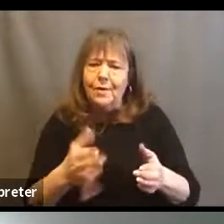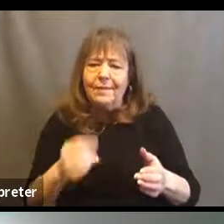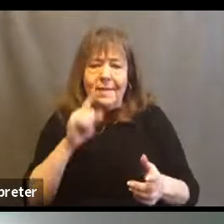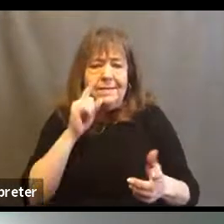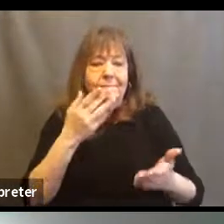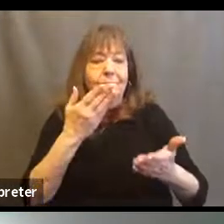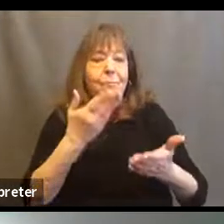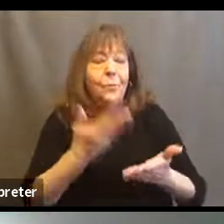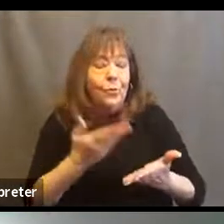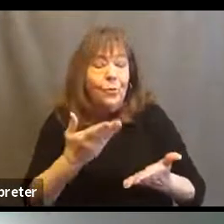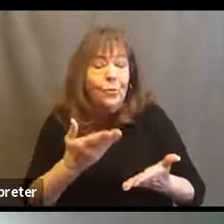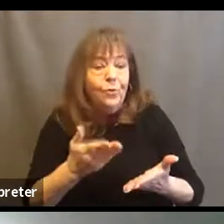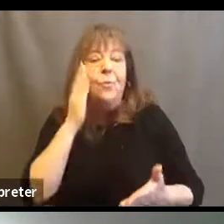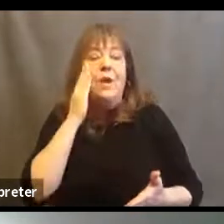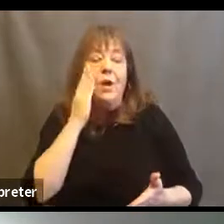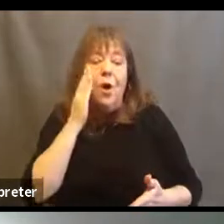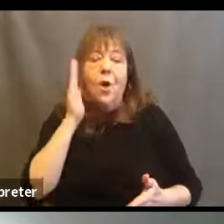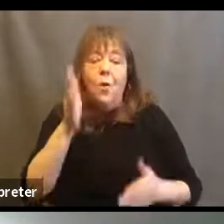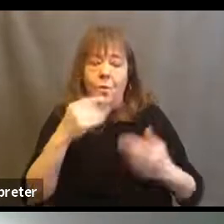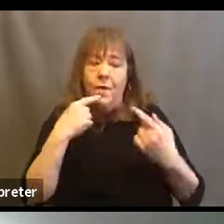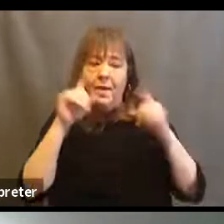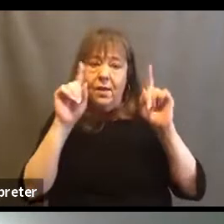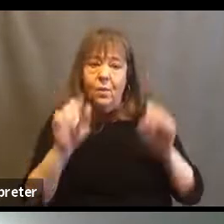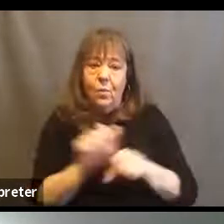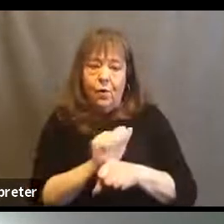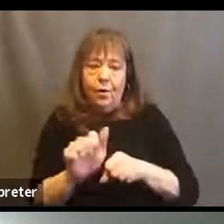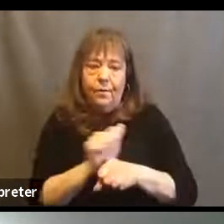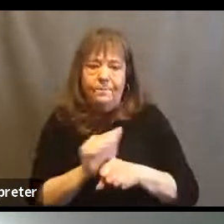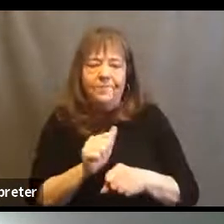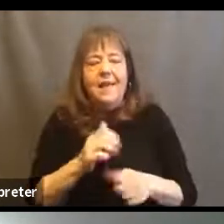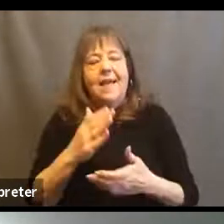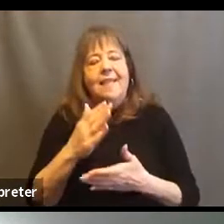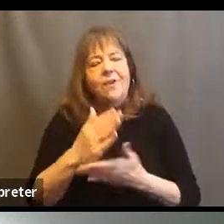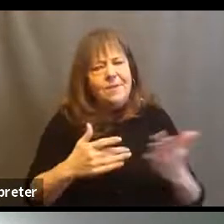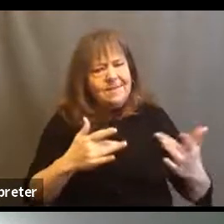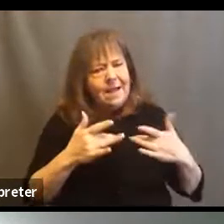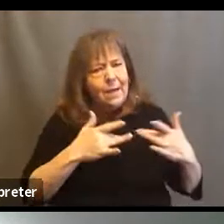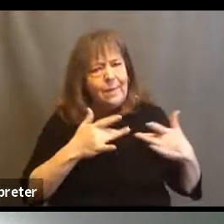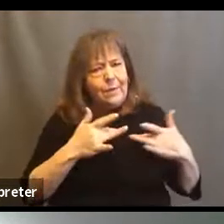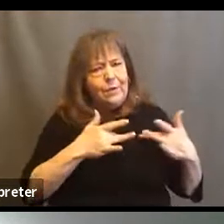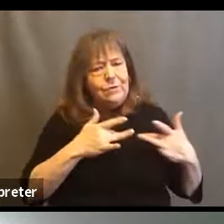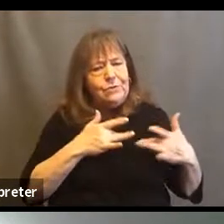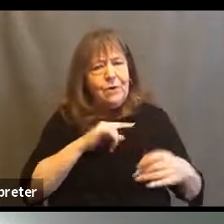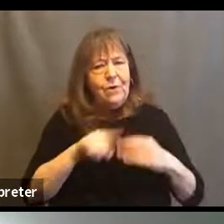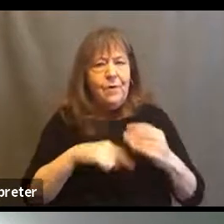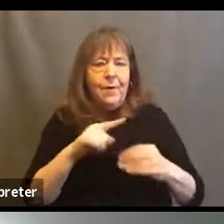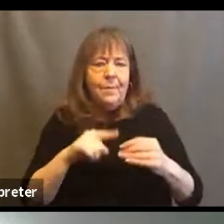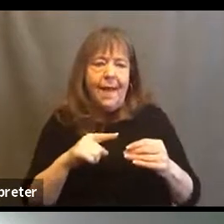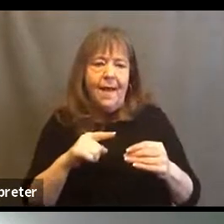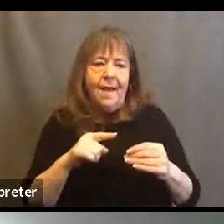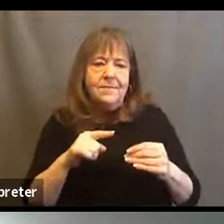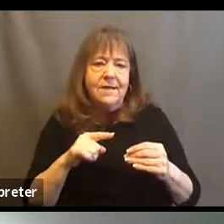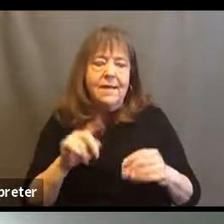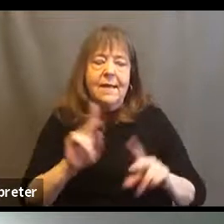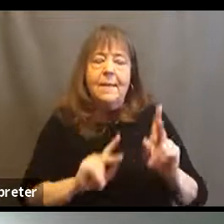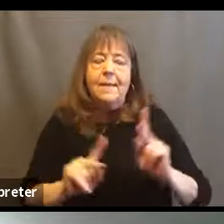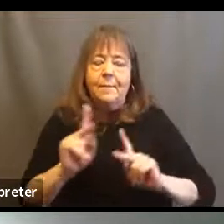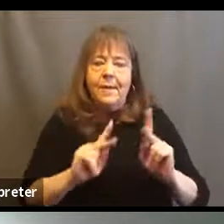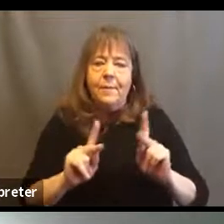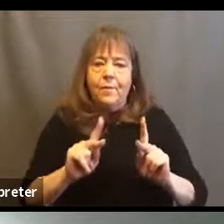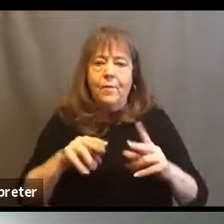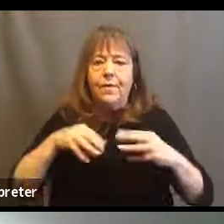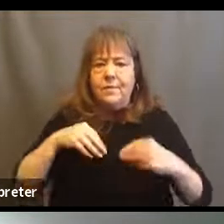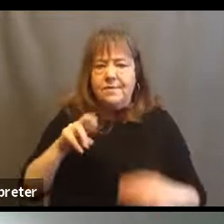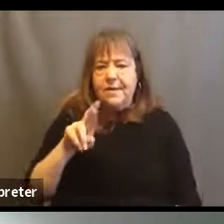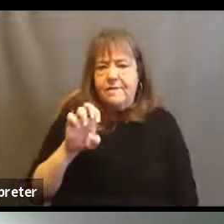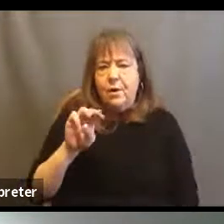beneficial. And although there is some concern about the scope of patients that are getting remdesivir